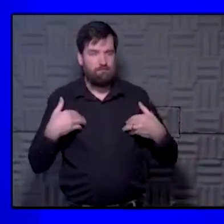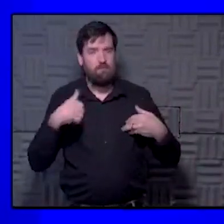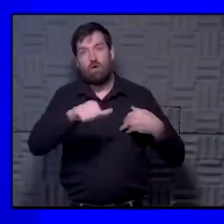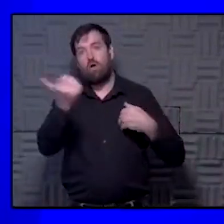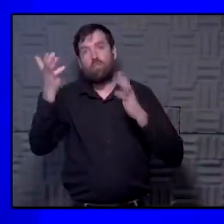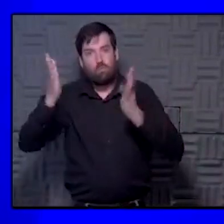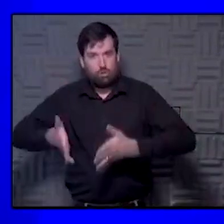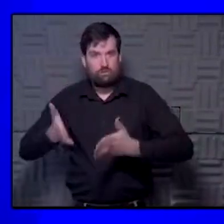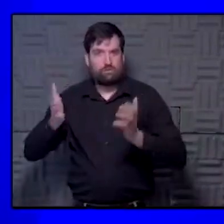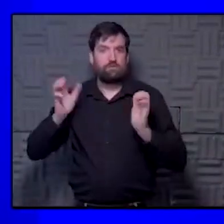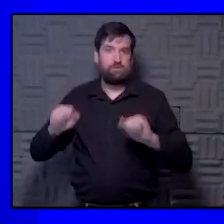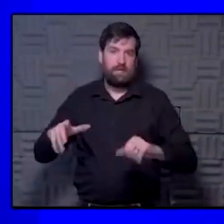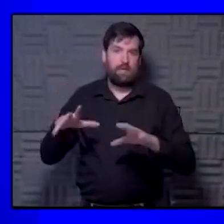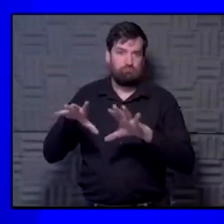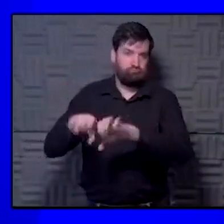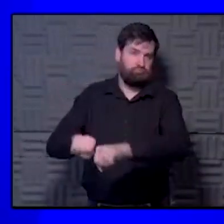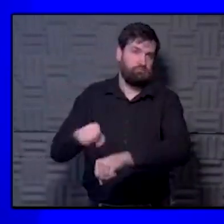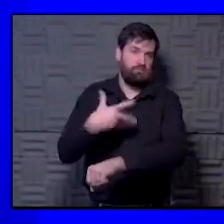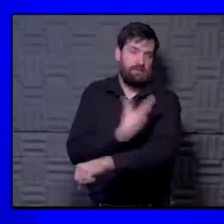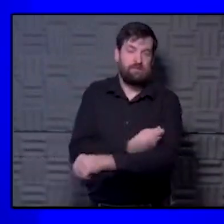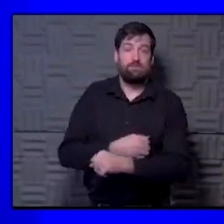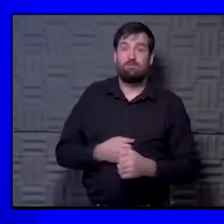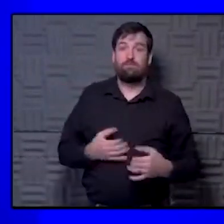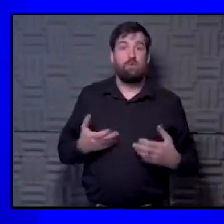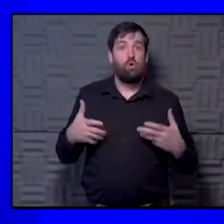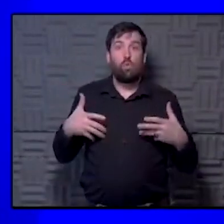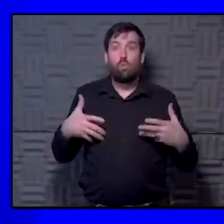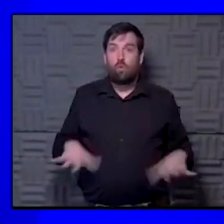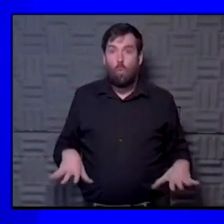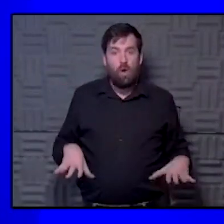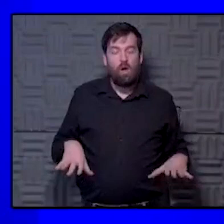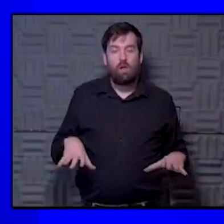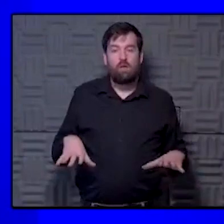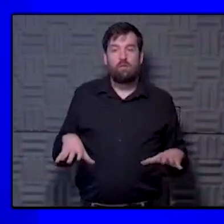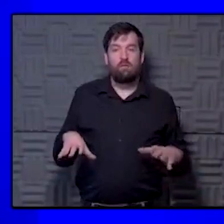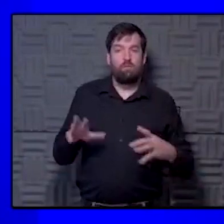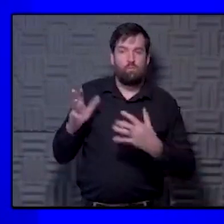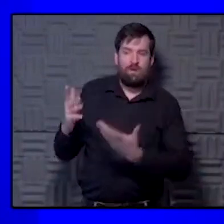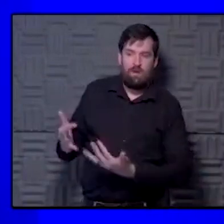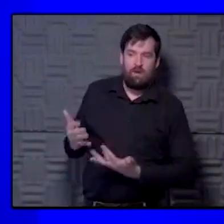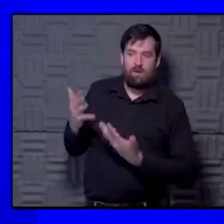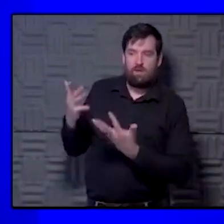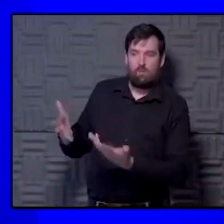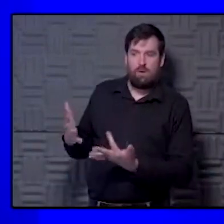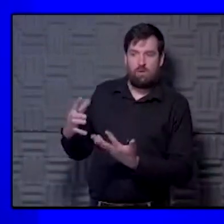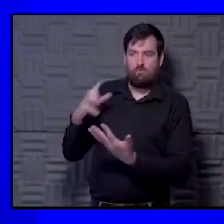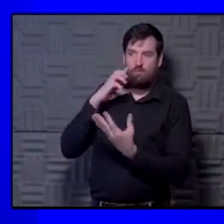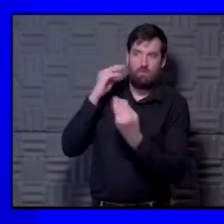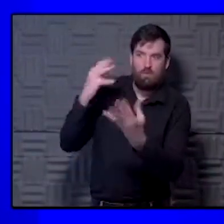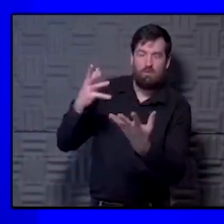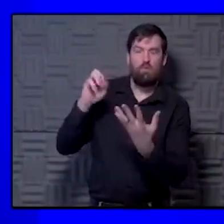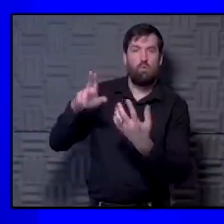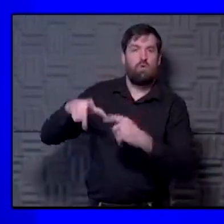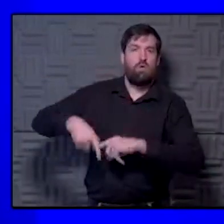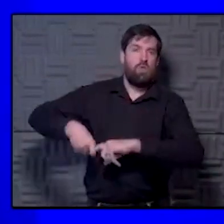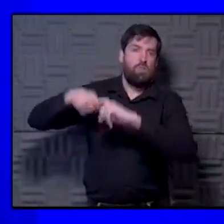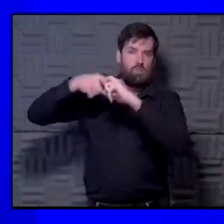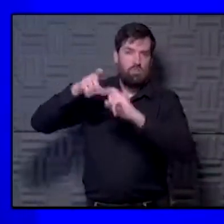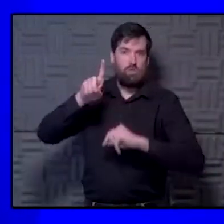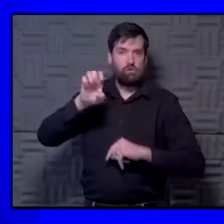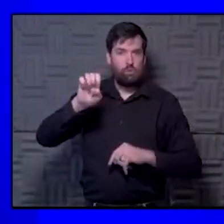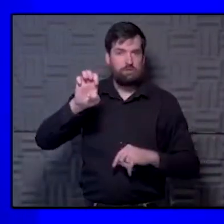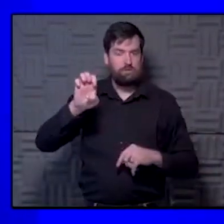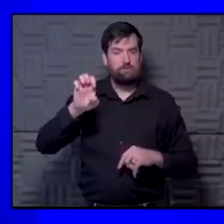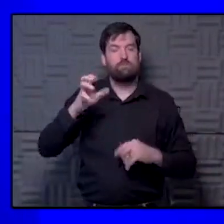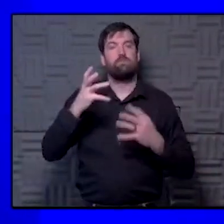that vaccine. Because the last thing we want to do is have systems sort of waiting for people to get back to them or holding up doses. We want